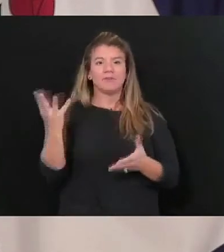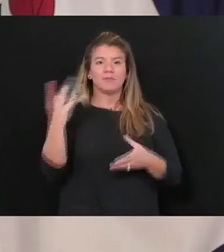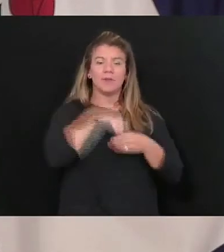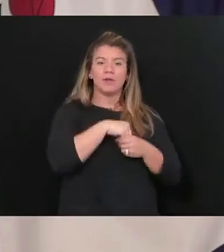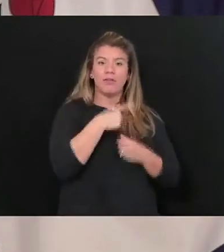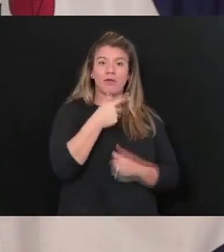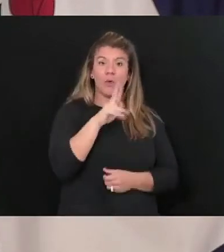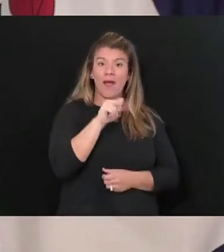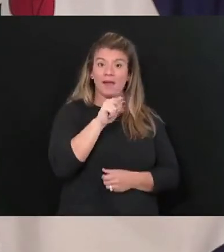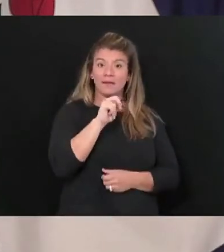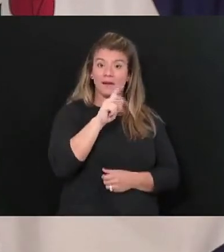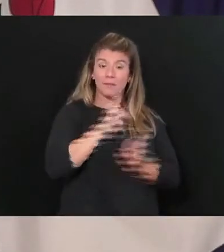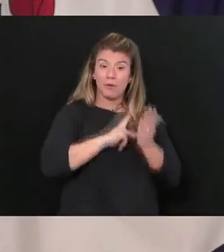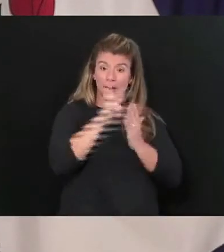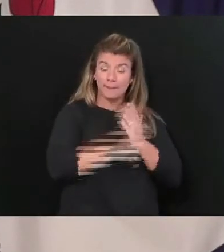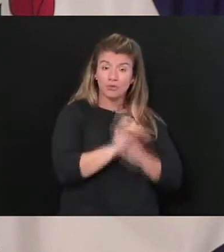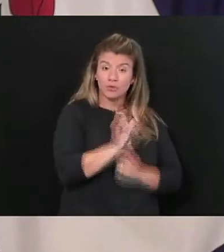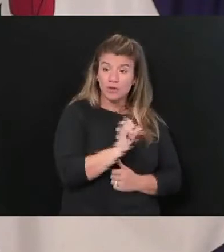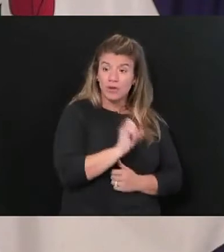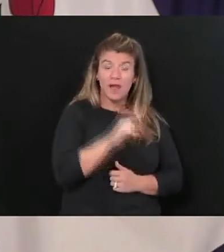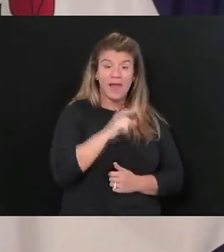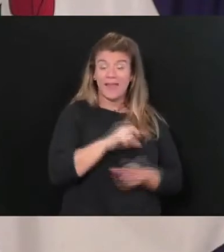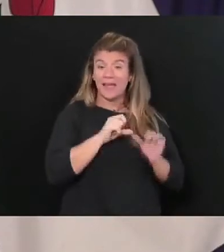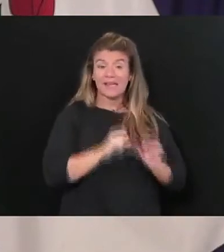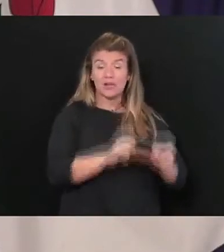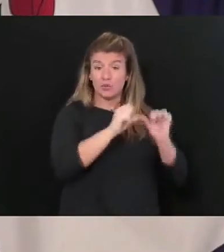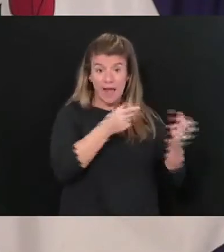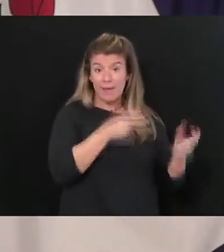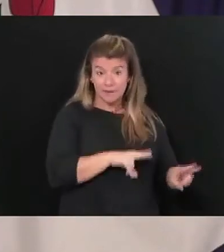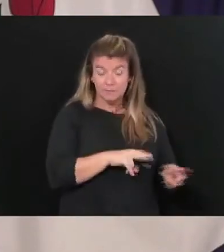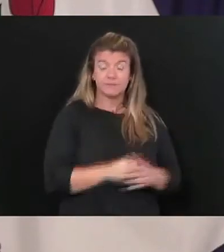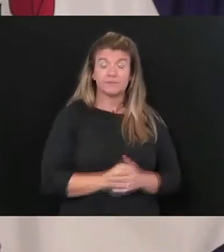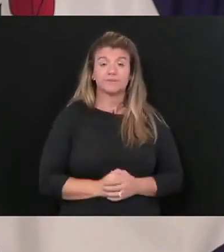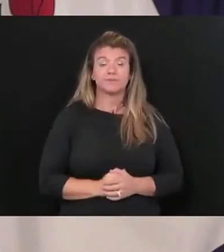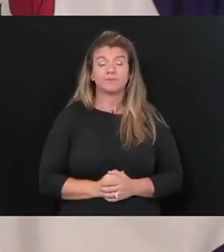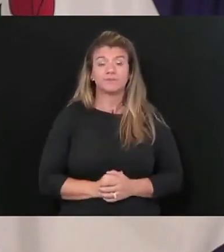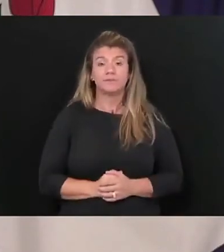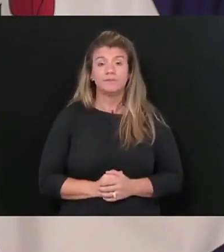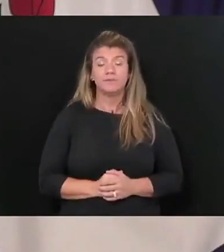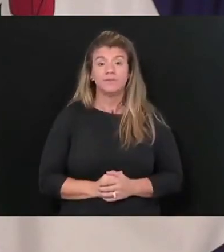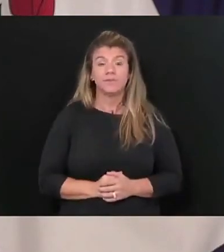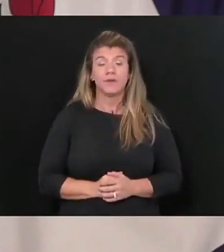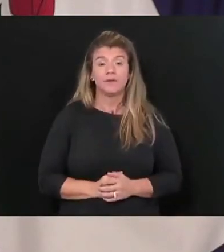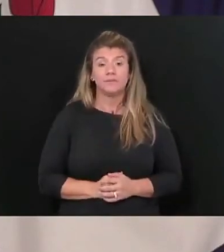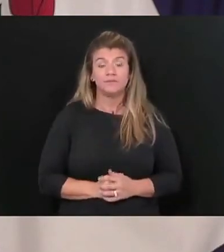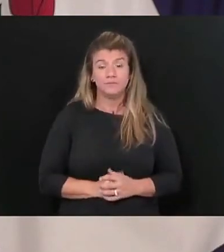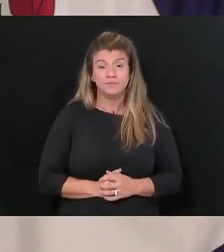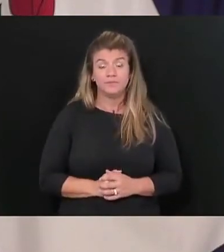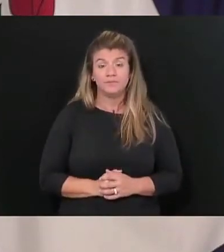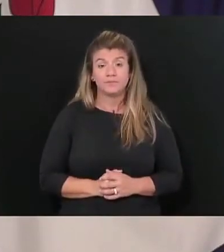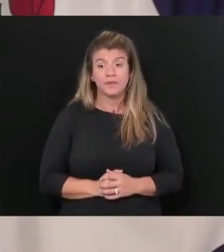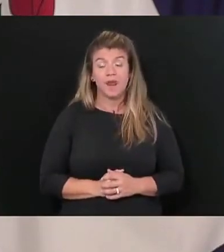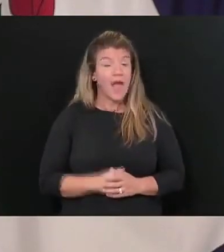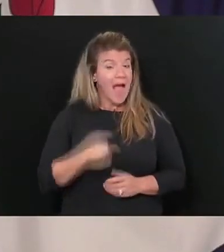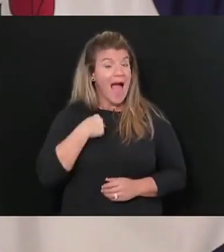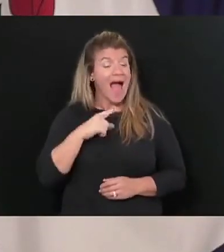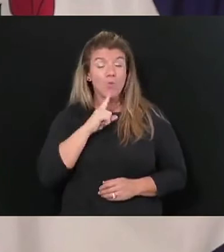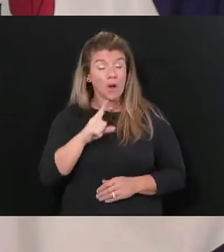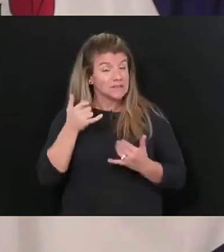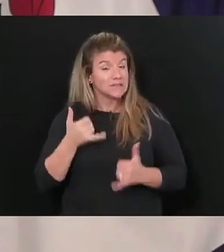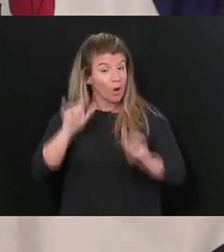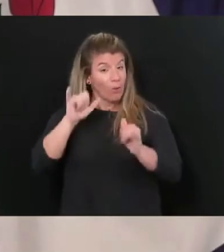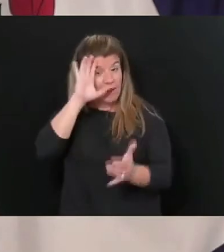program, and they continue to come. Now, Paul, I still believe this. I do really believe